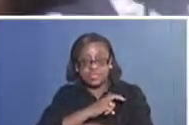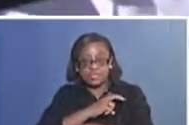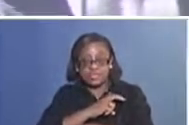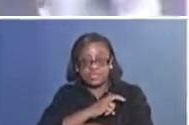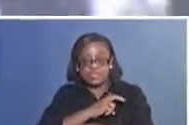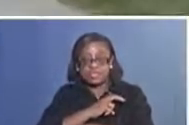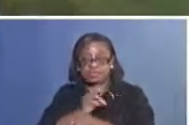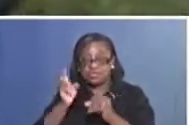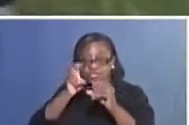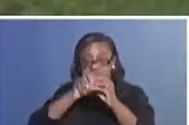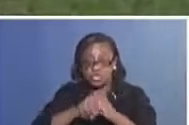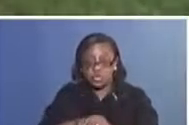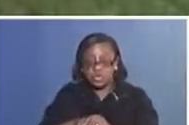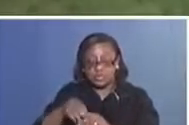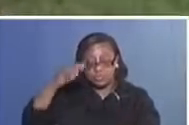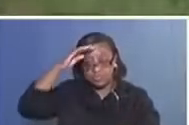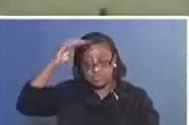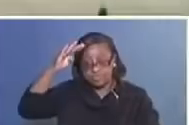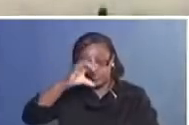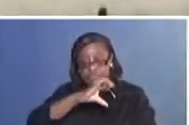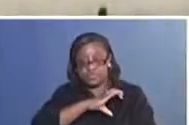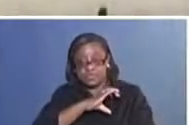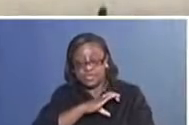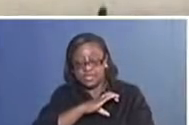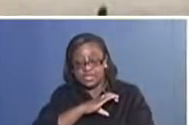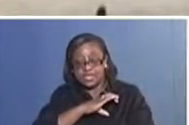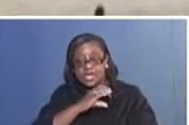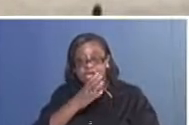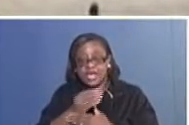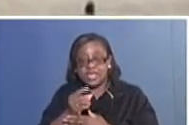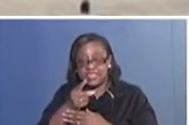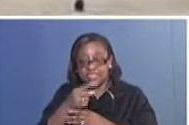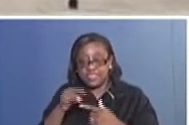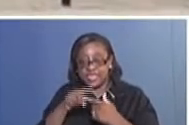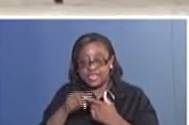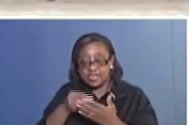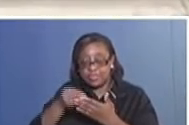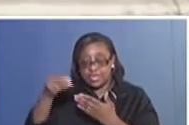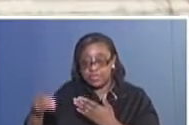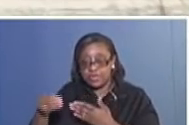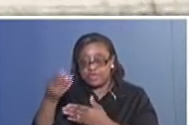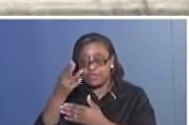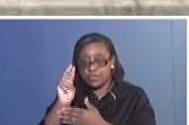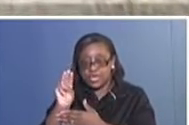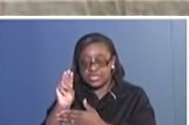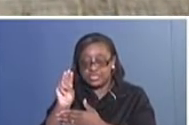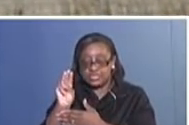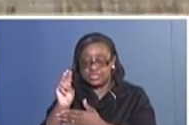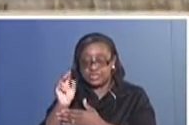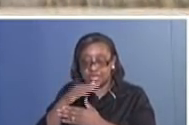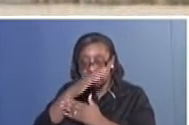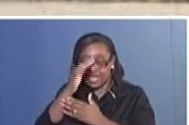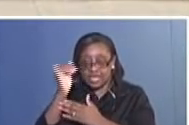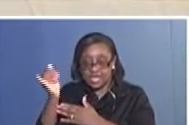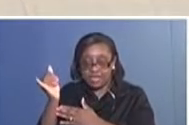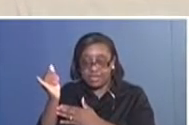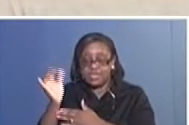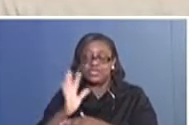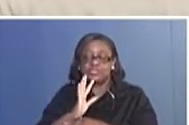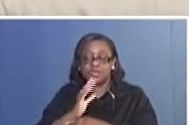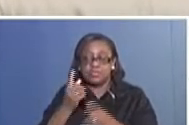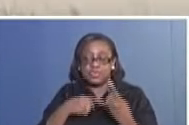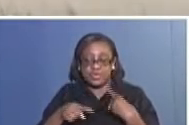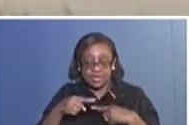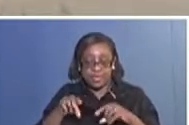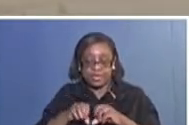to join the armed forces? And an update on the Western Air payment settlement dispute. The details of those and other